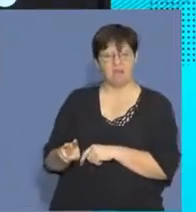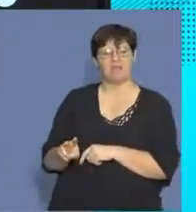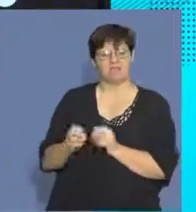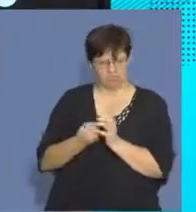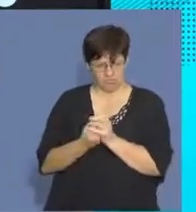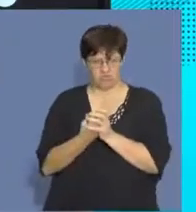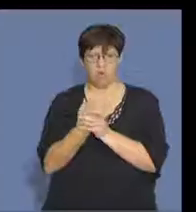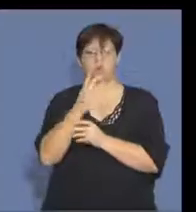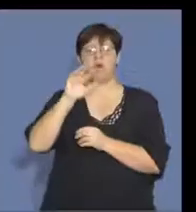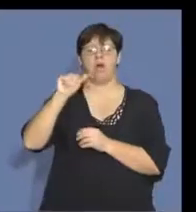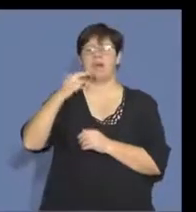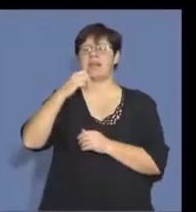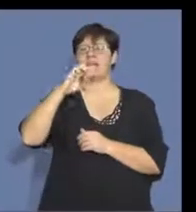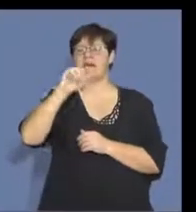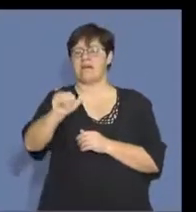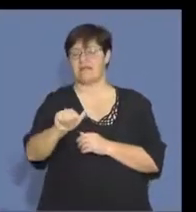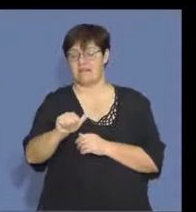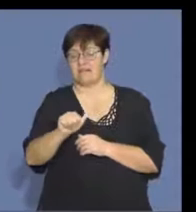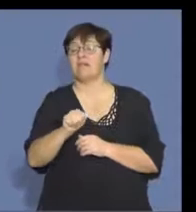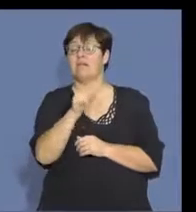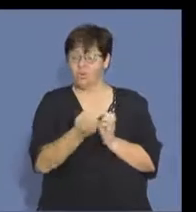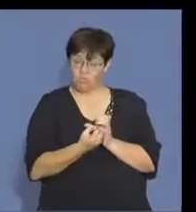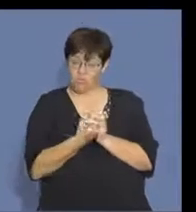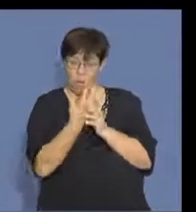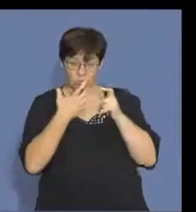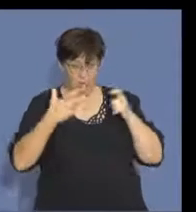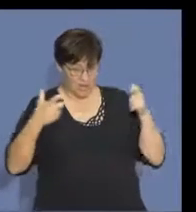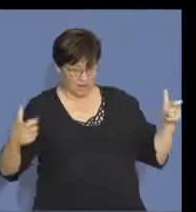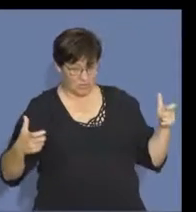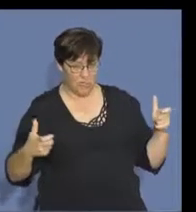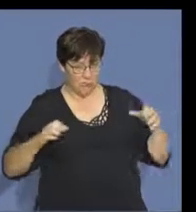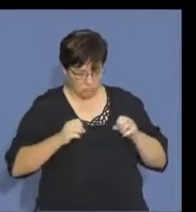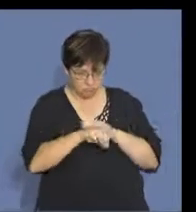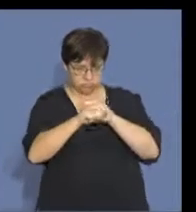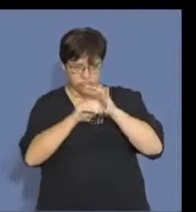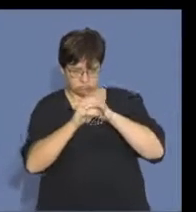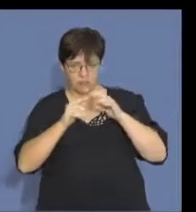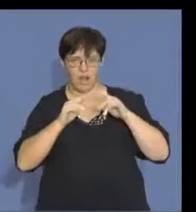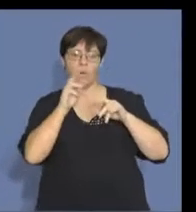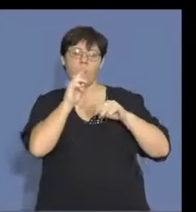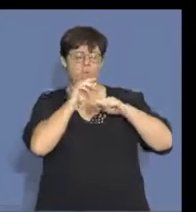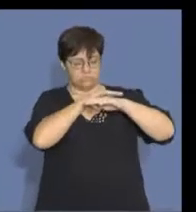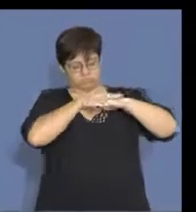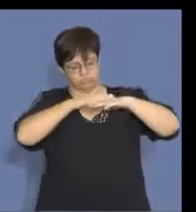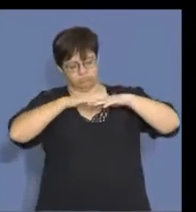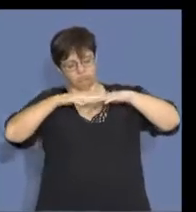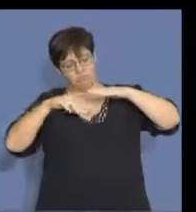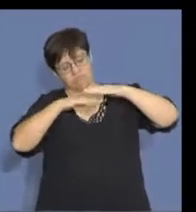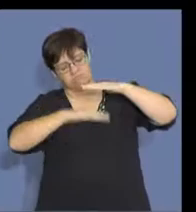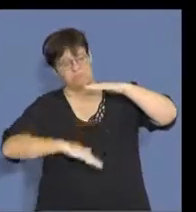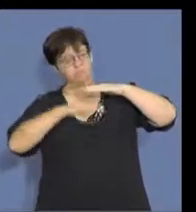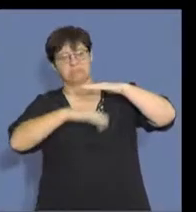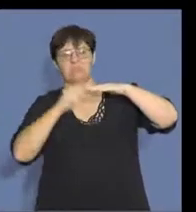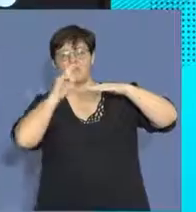growth. And that algal growth, again, creates what we called a curtain over the water, where the water becomes turbid,